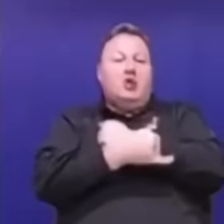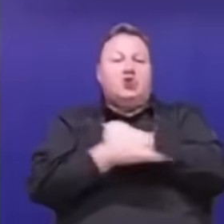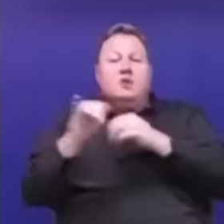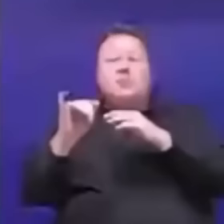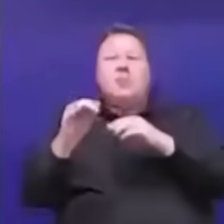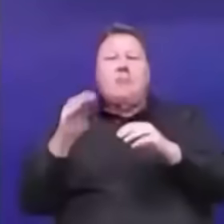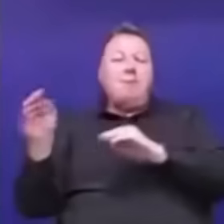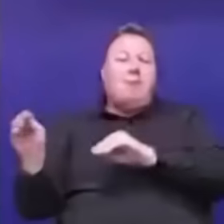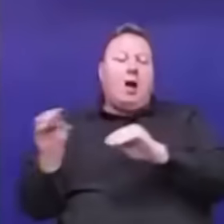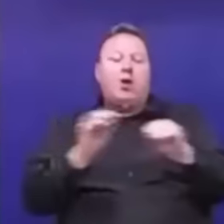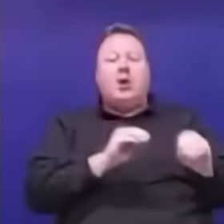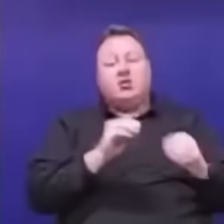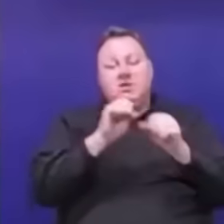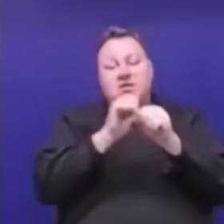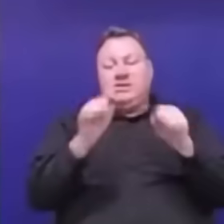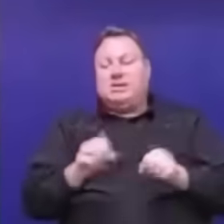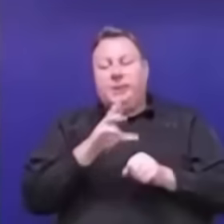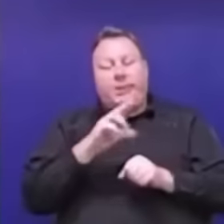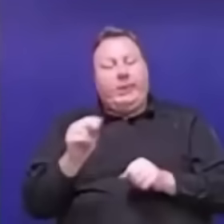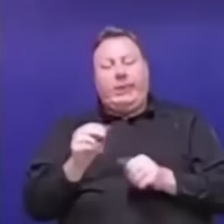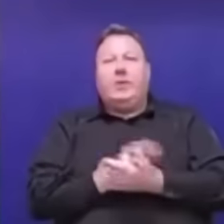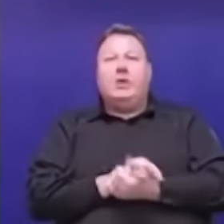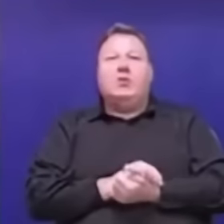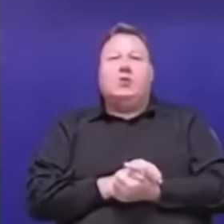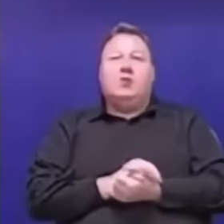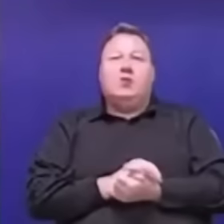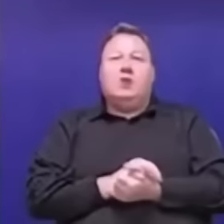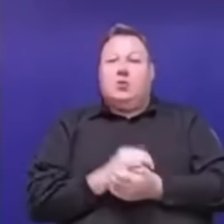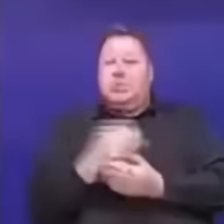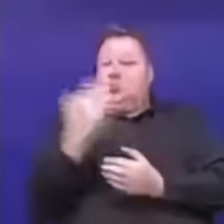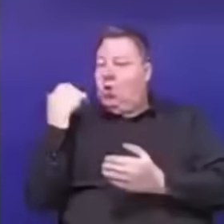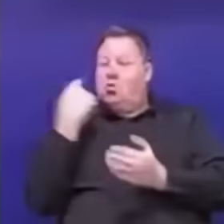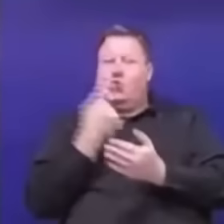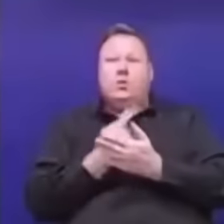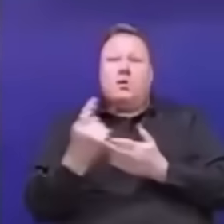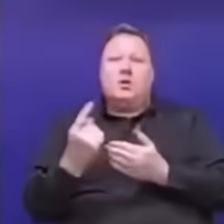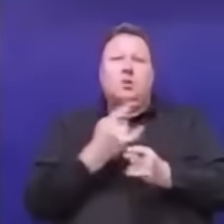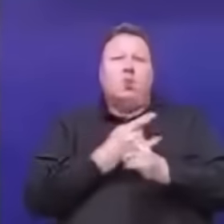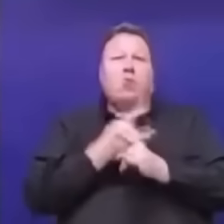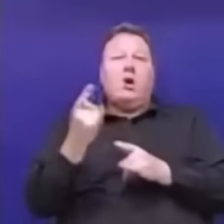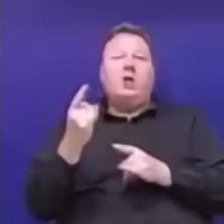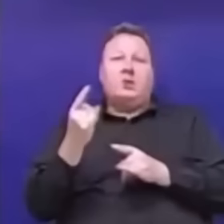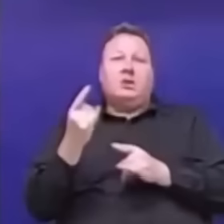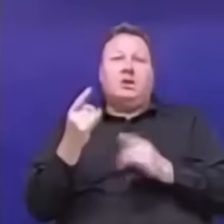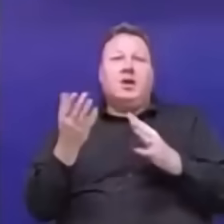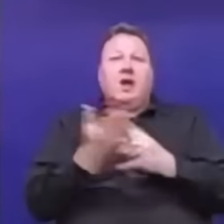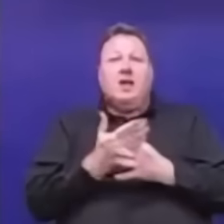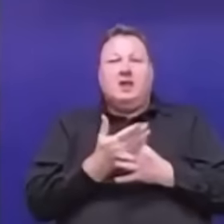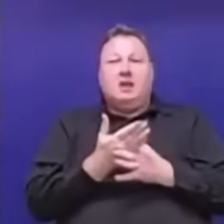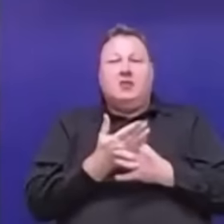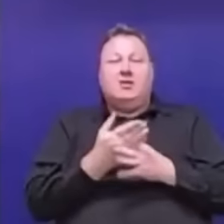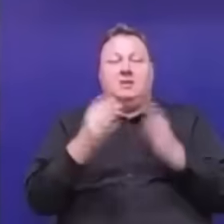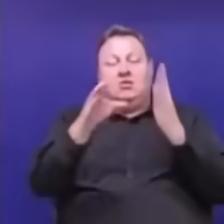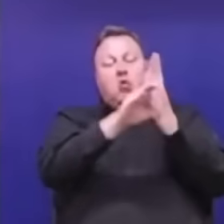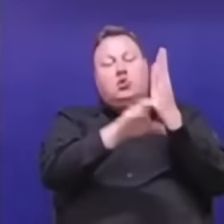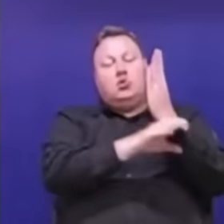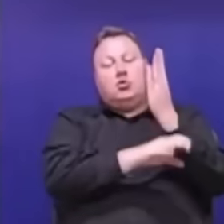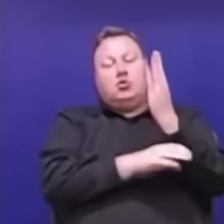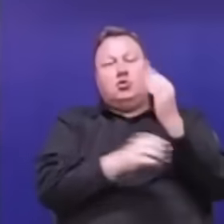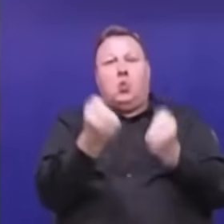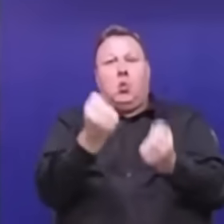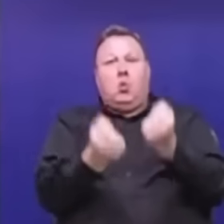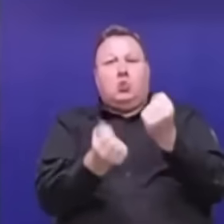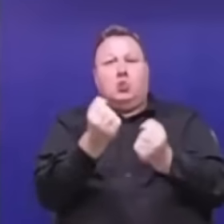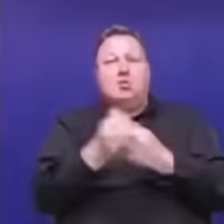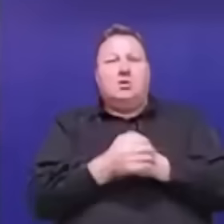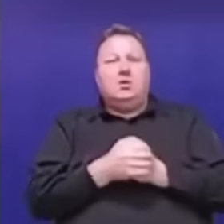reform was further bolstered just this past week, when we won a truly landmark case in the Constitutional Court.